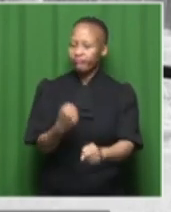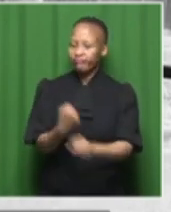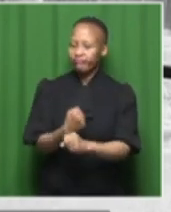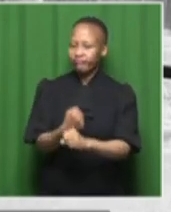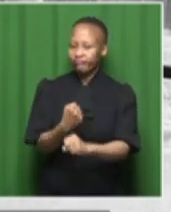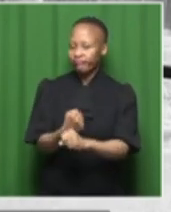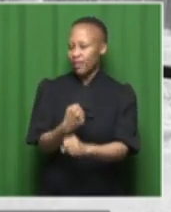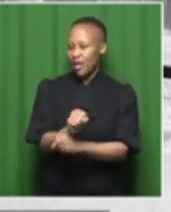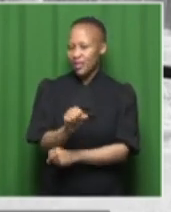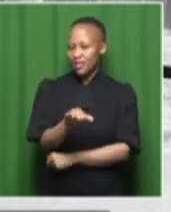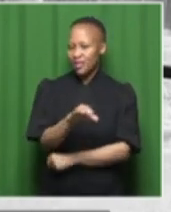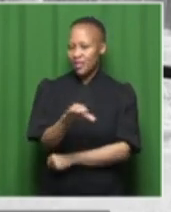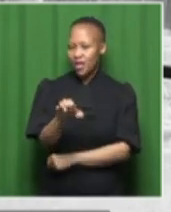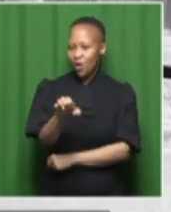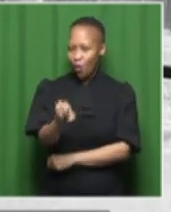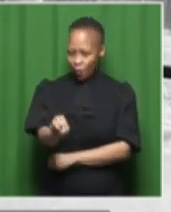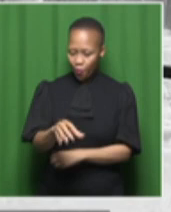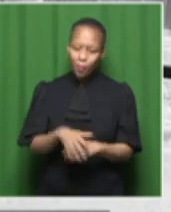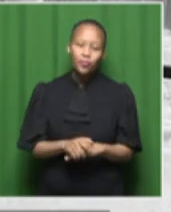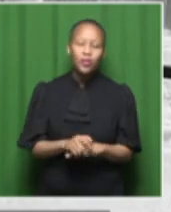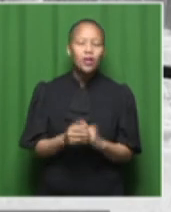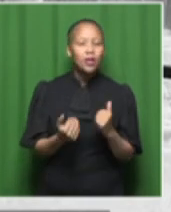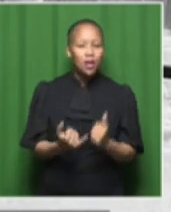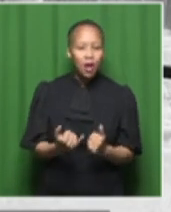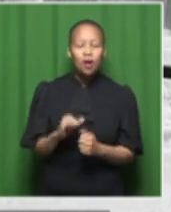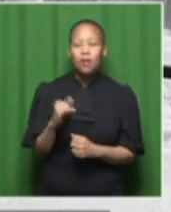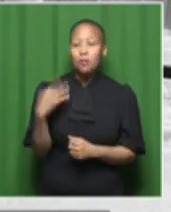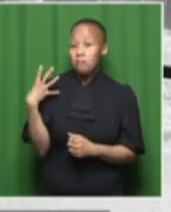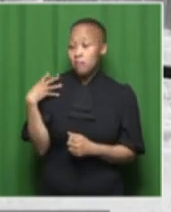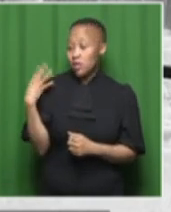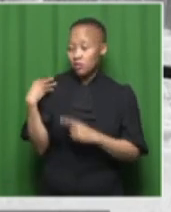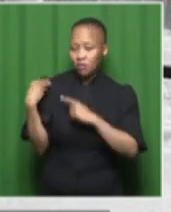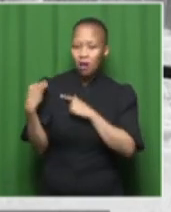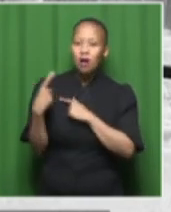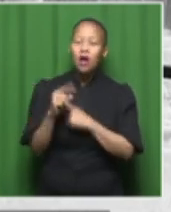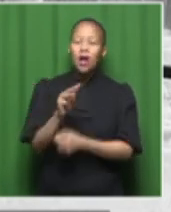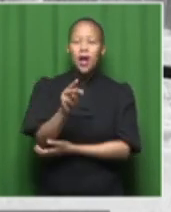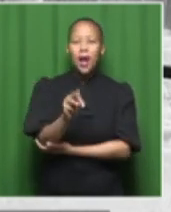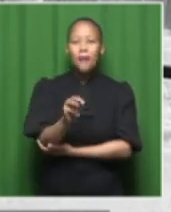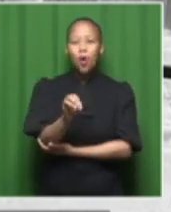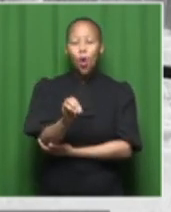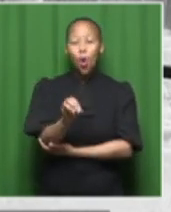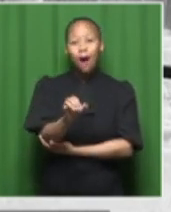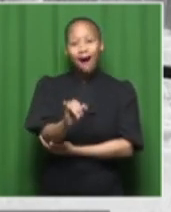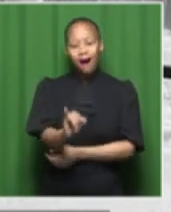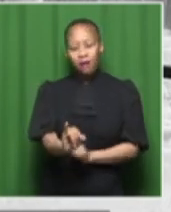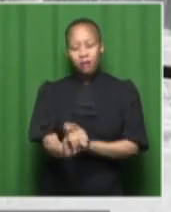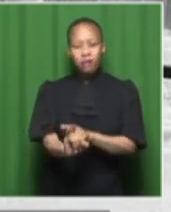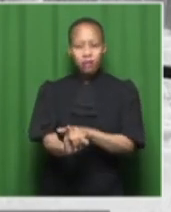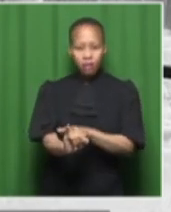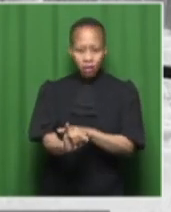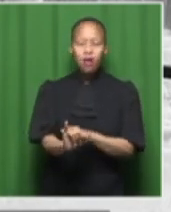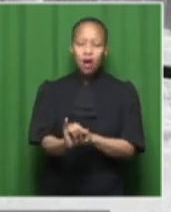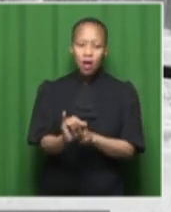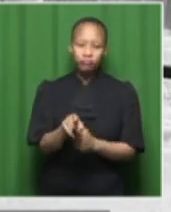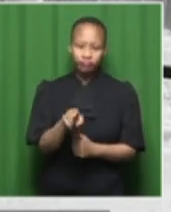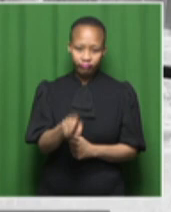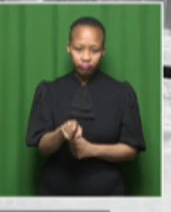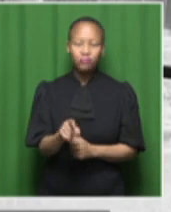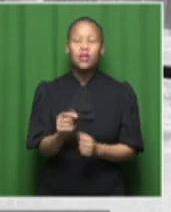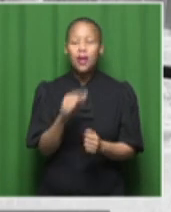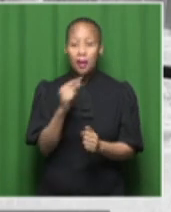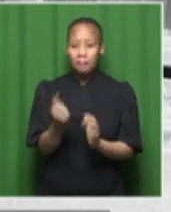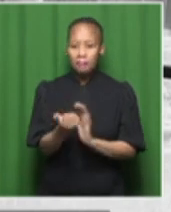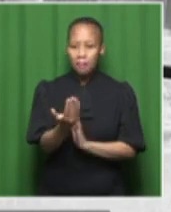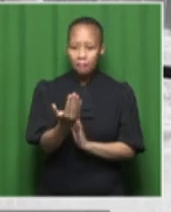where we sit now is this tussle between a minister applying the MOI legislation and insisting on three names. And I think we'll have to